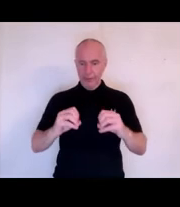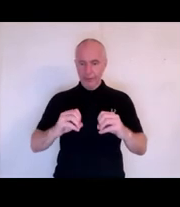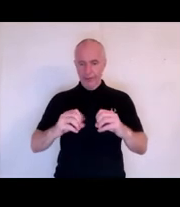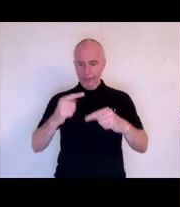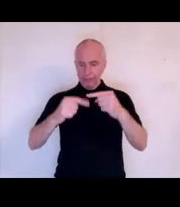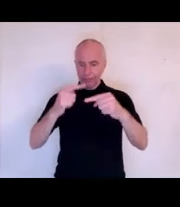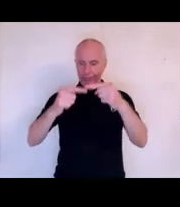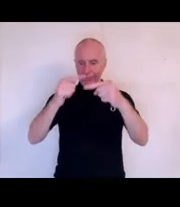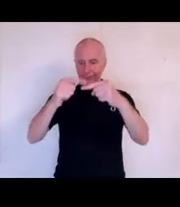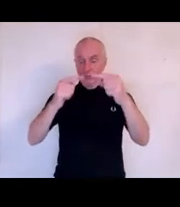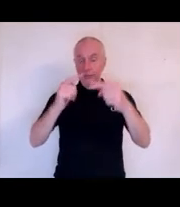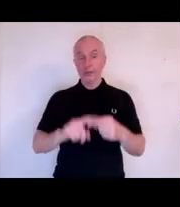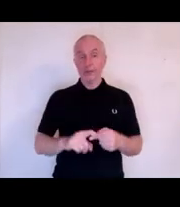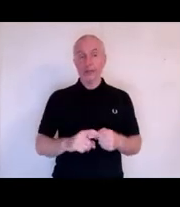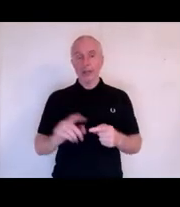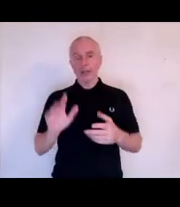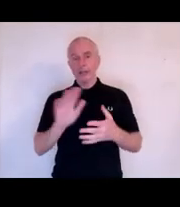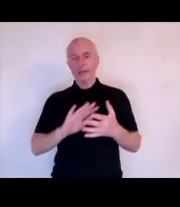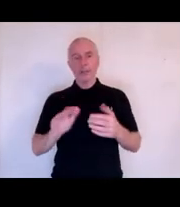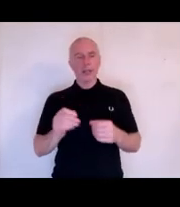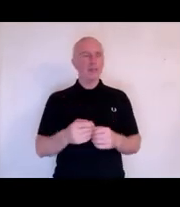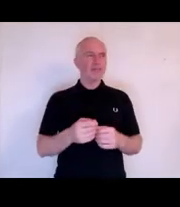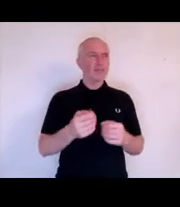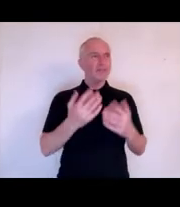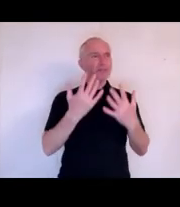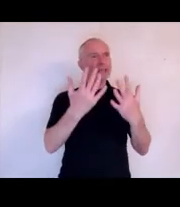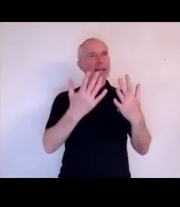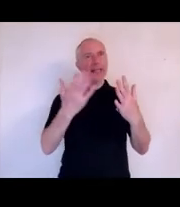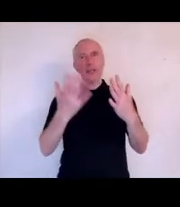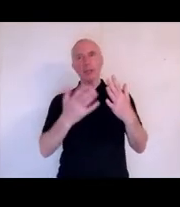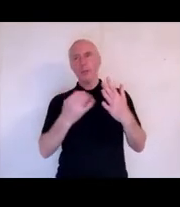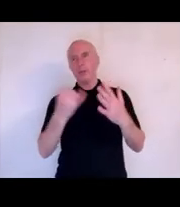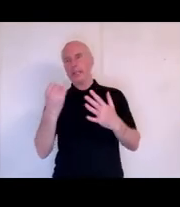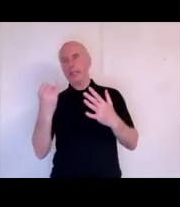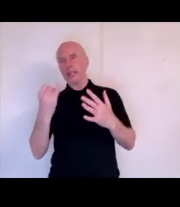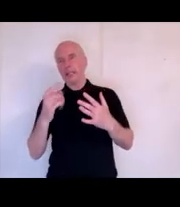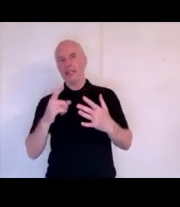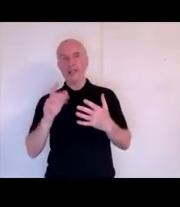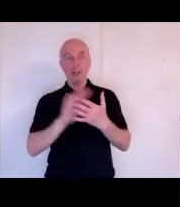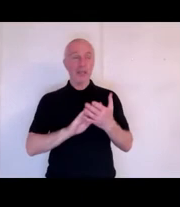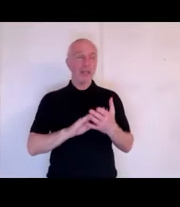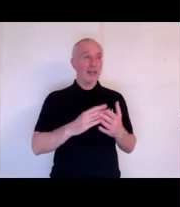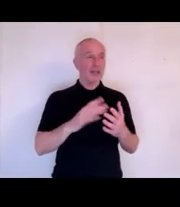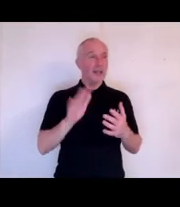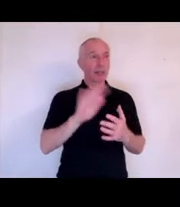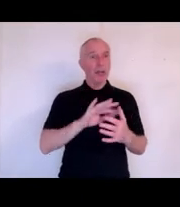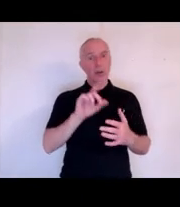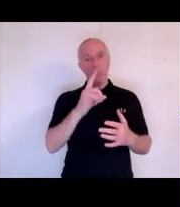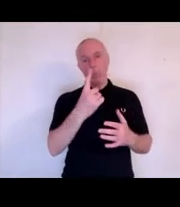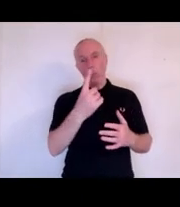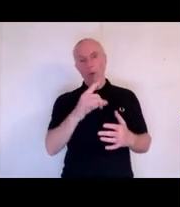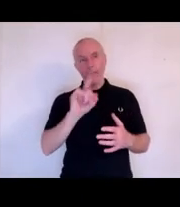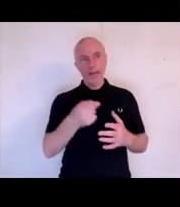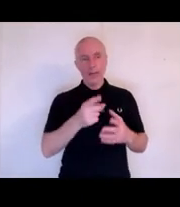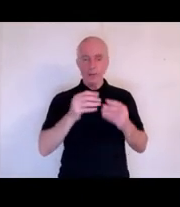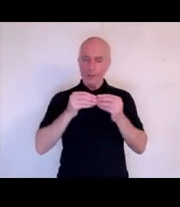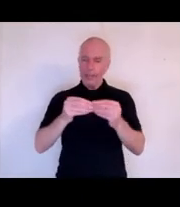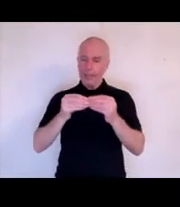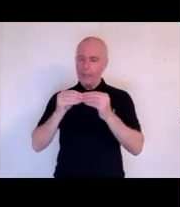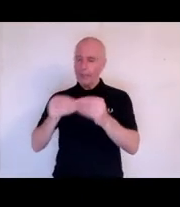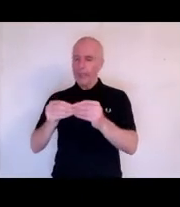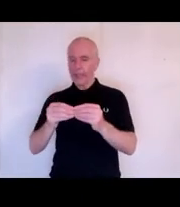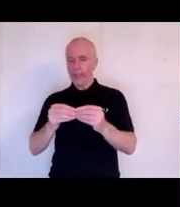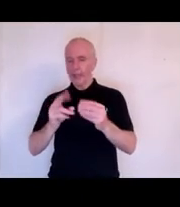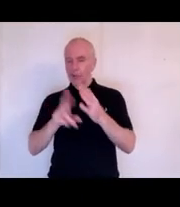10 to the 16, so that's about a thousand billion billion neutrons flying about in just a square centimetre of a reactor